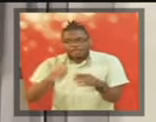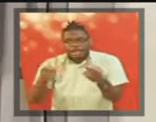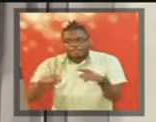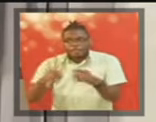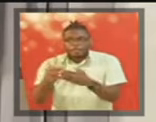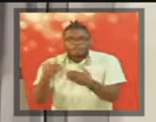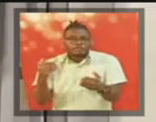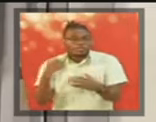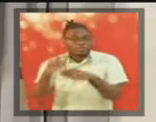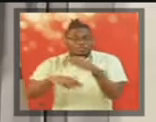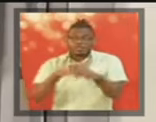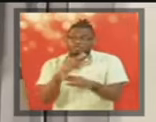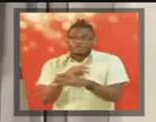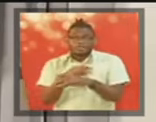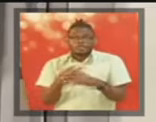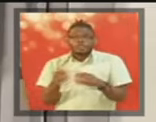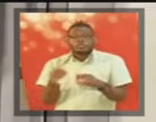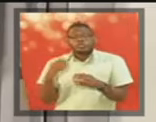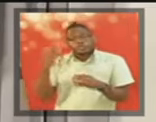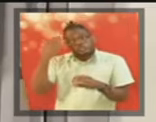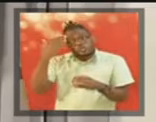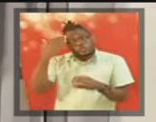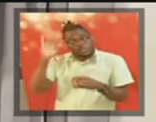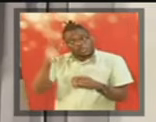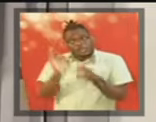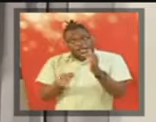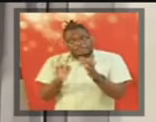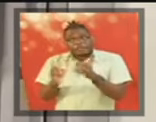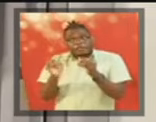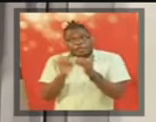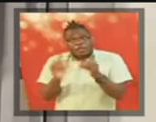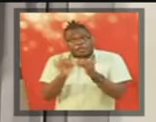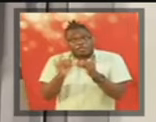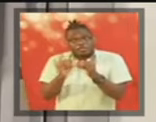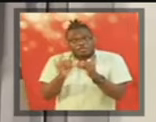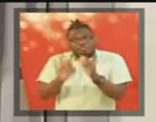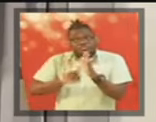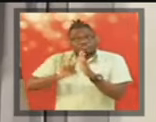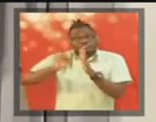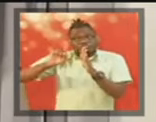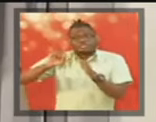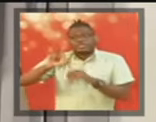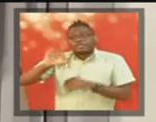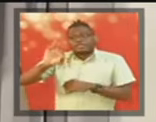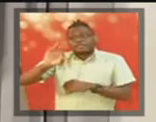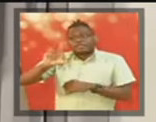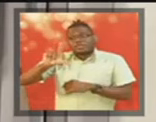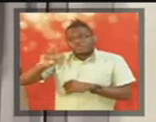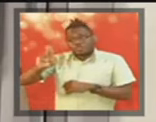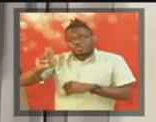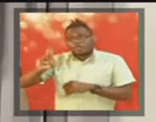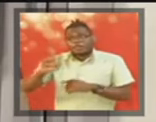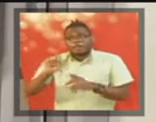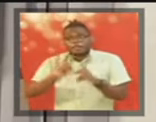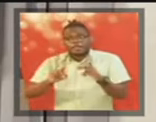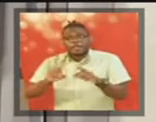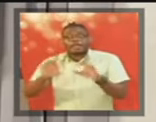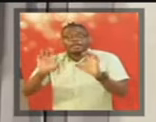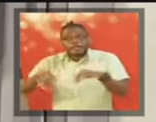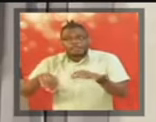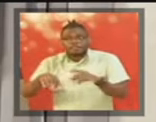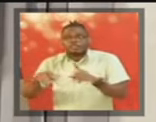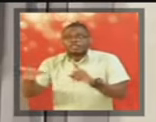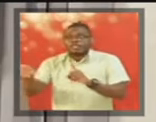would be exacerbation of symptoms, we see some research that has pointed out that persons can be infected with both at the same time. So we're asking